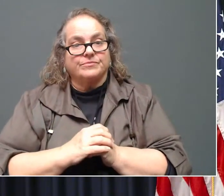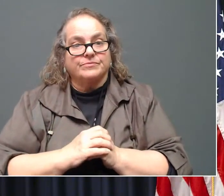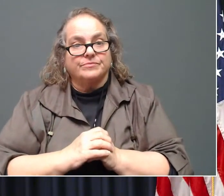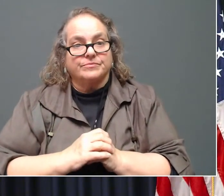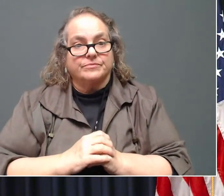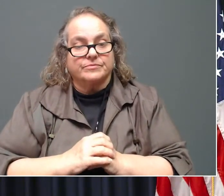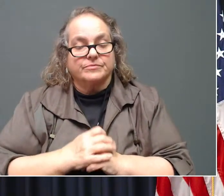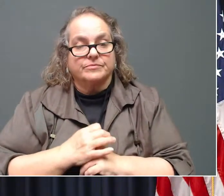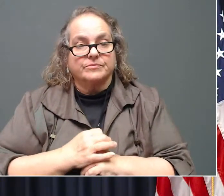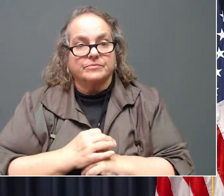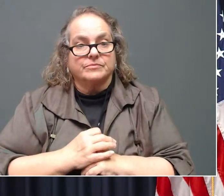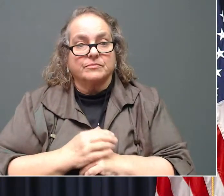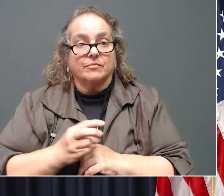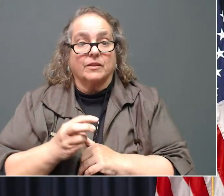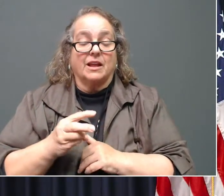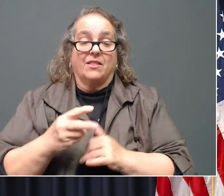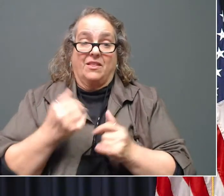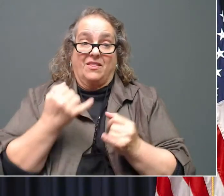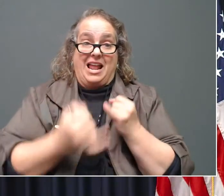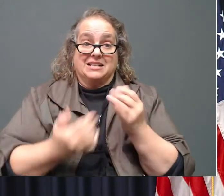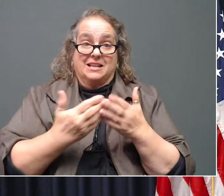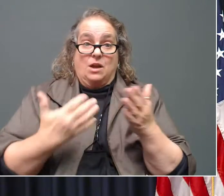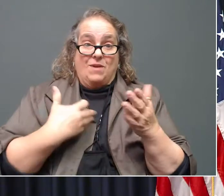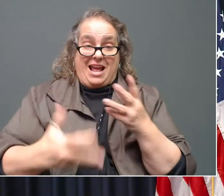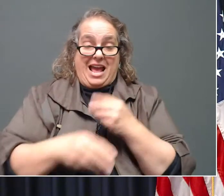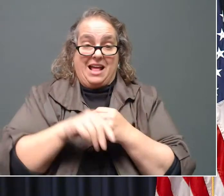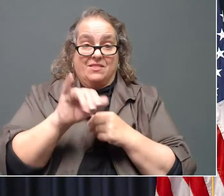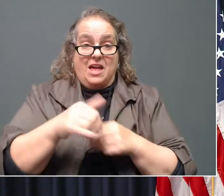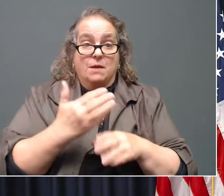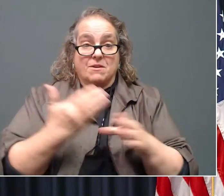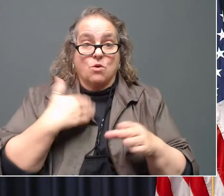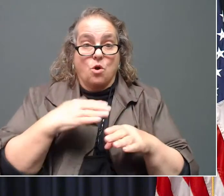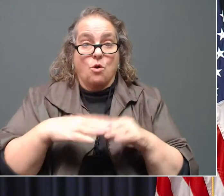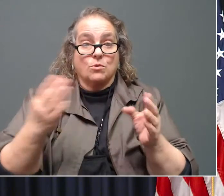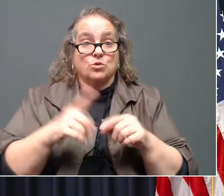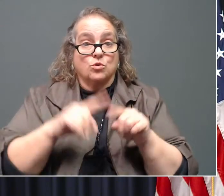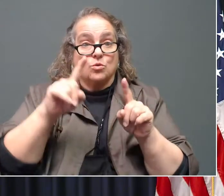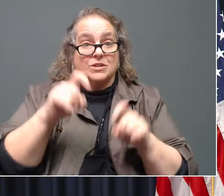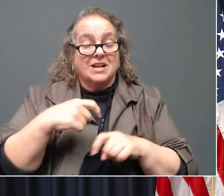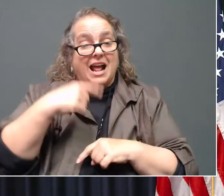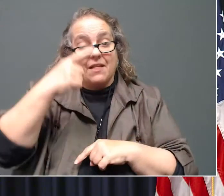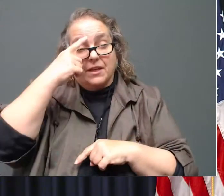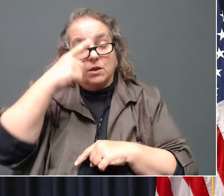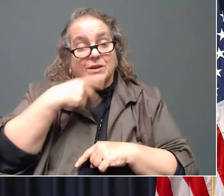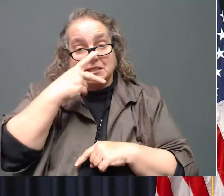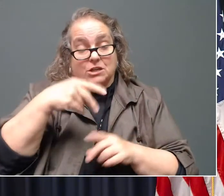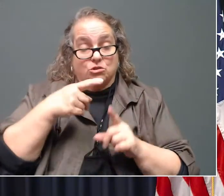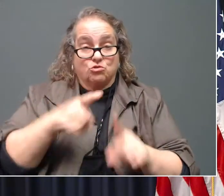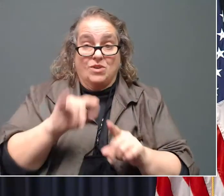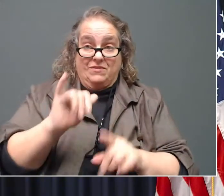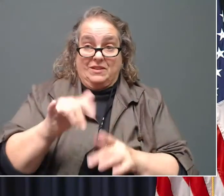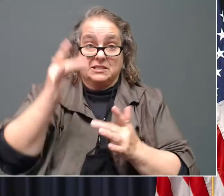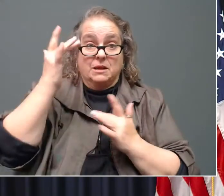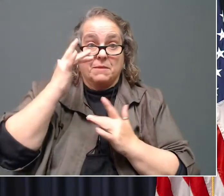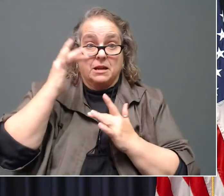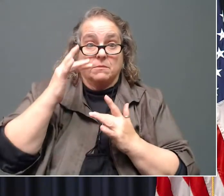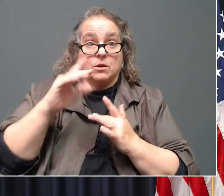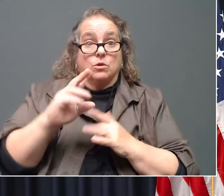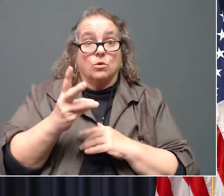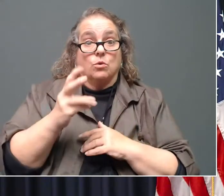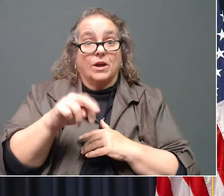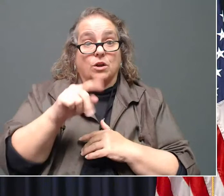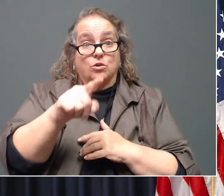I think the last thing I'd add to that before we open it up to questions is I think we've seen in this pandemic when you reach